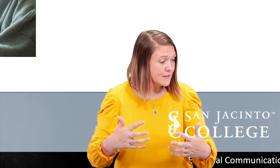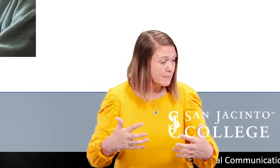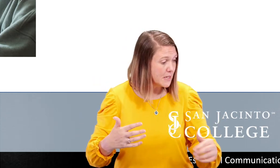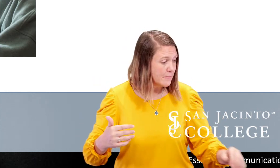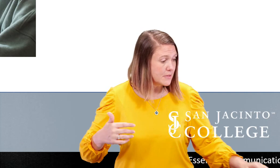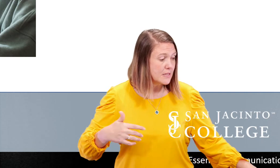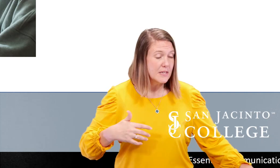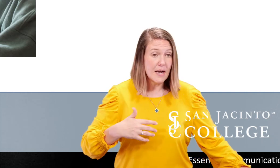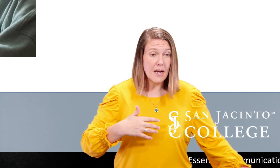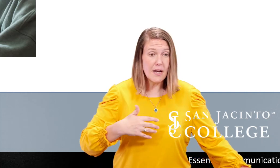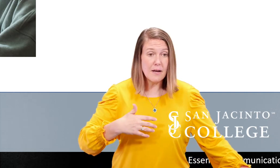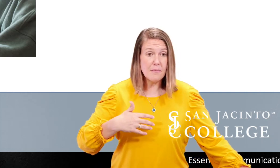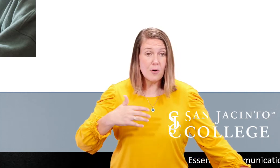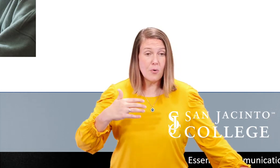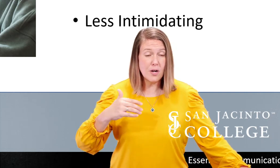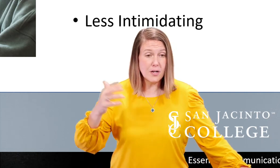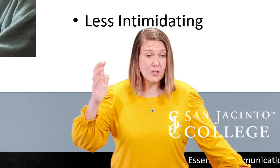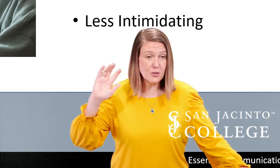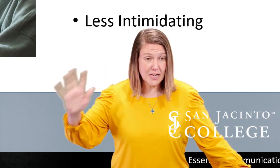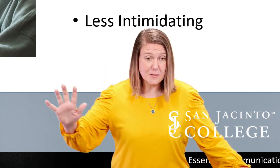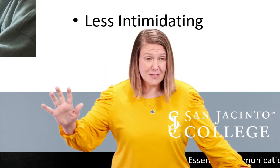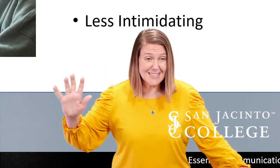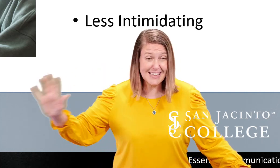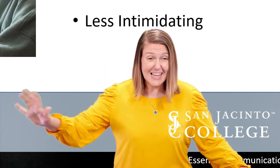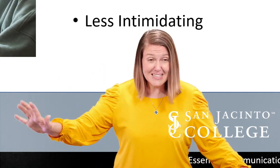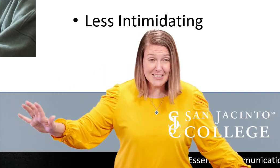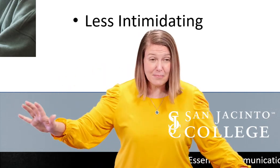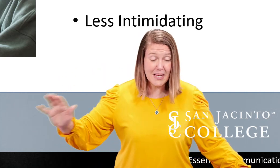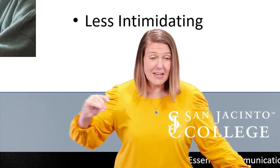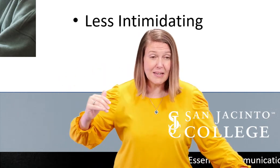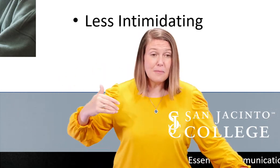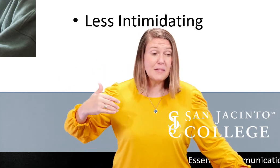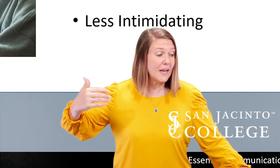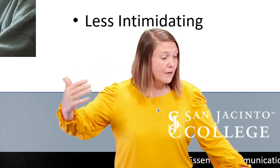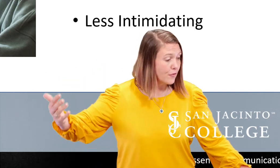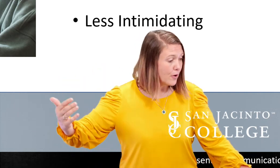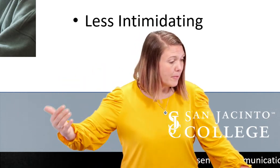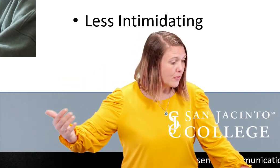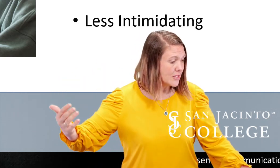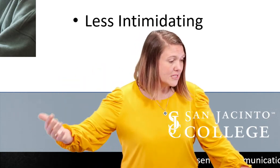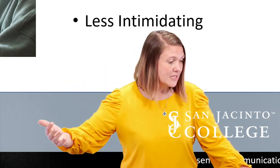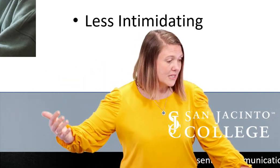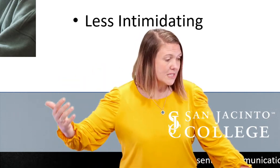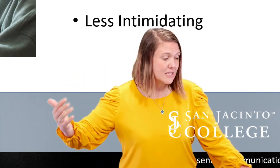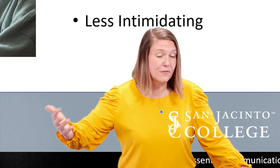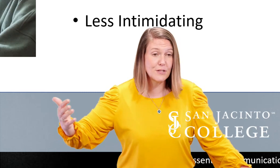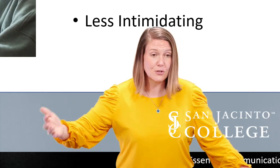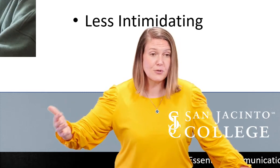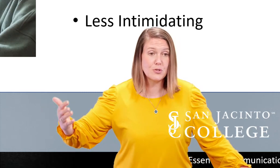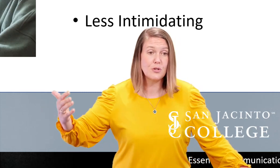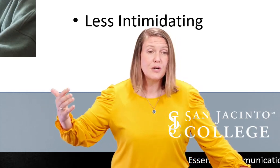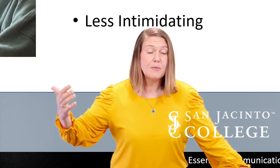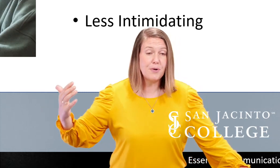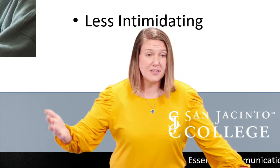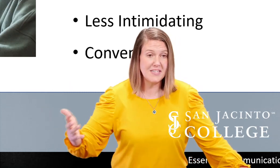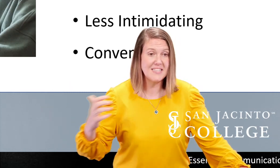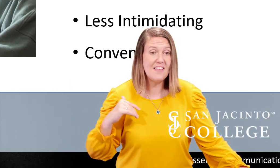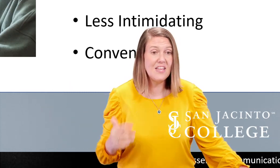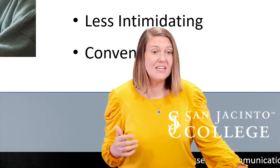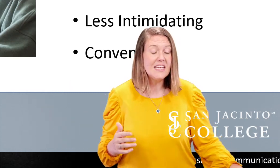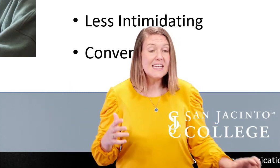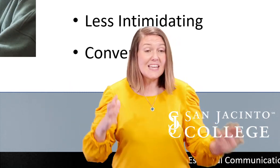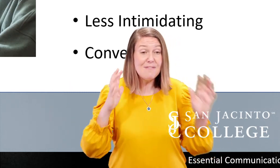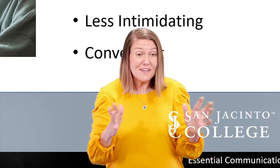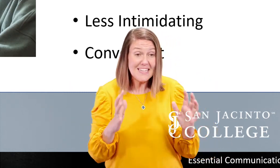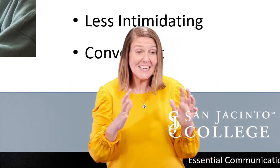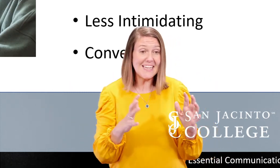safe sometimes, or your textbook says less intimidating, be careful about the self-disclosure process. And